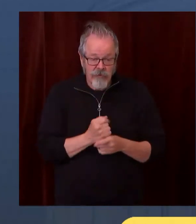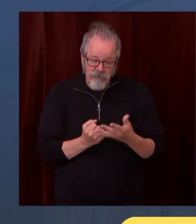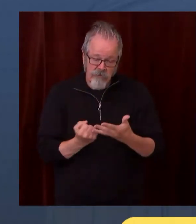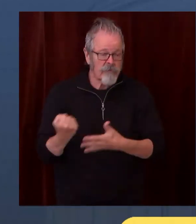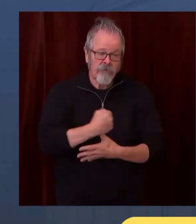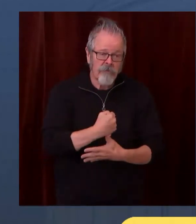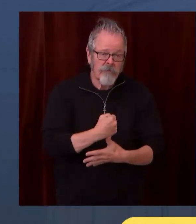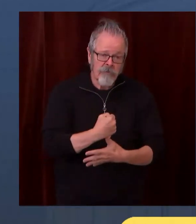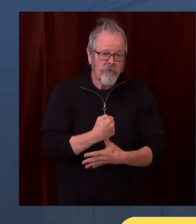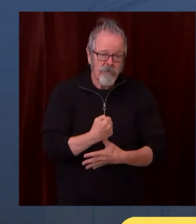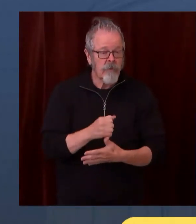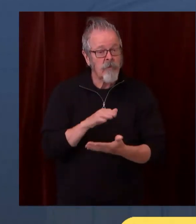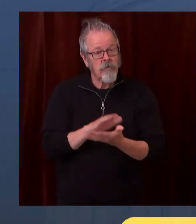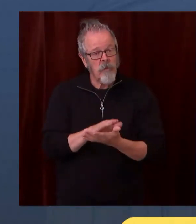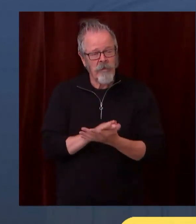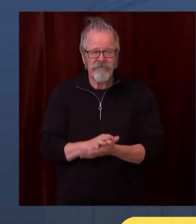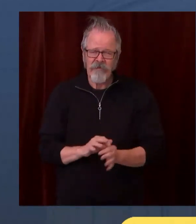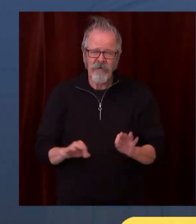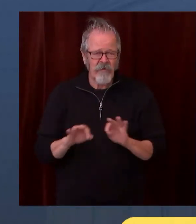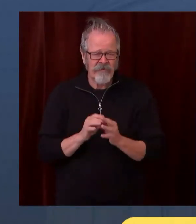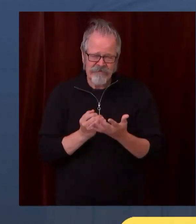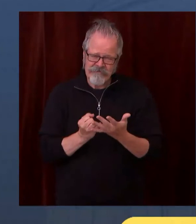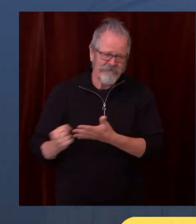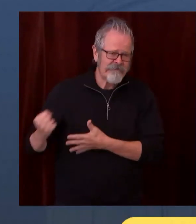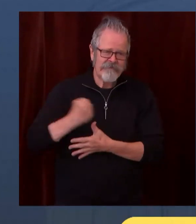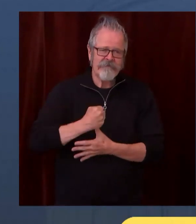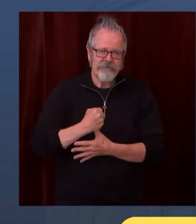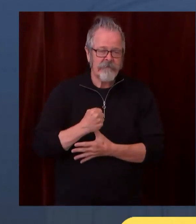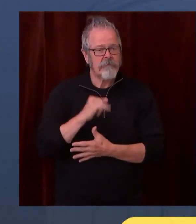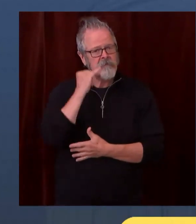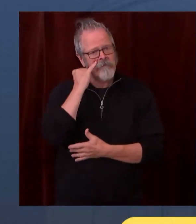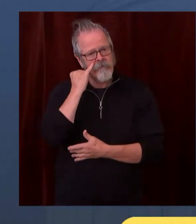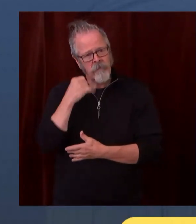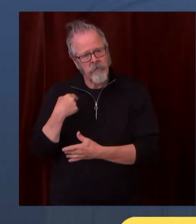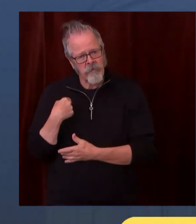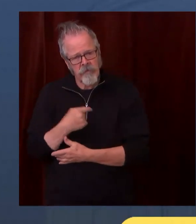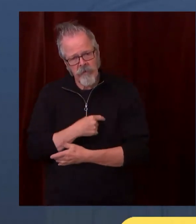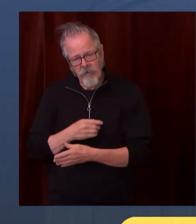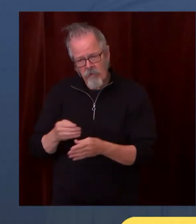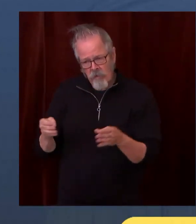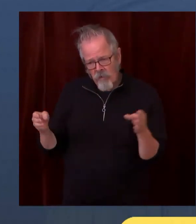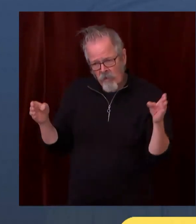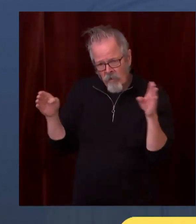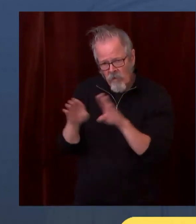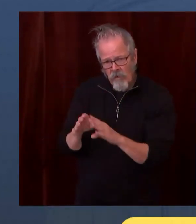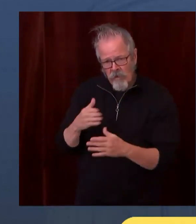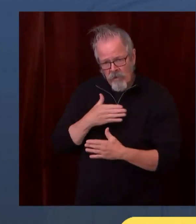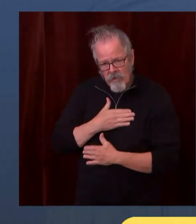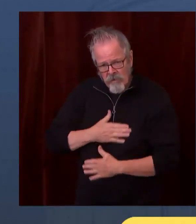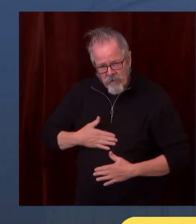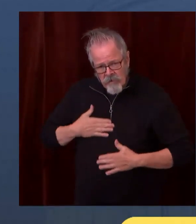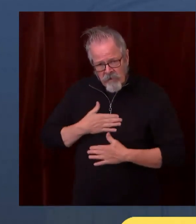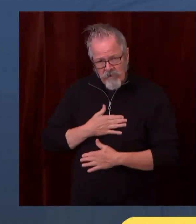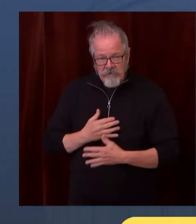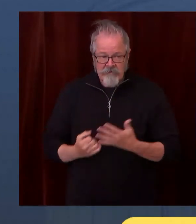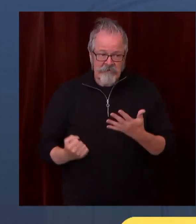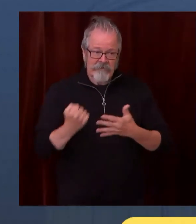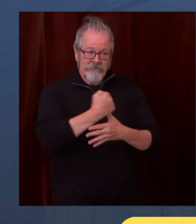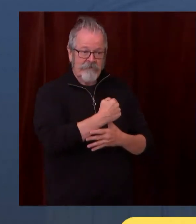school, getting them back into school buildings really has to be the priority. Alexis, would you like to ask a follow-up?